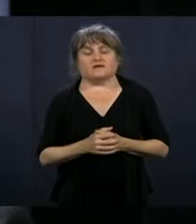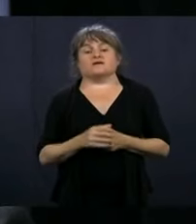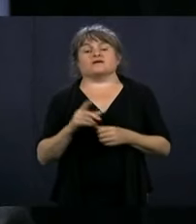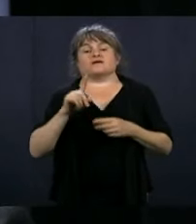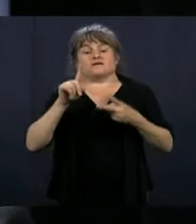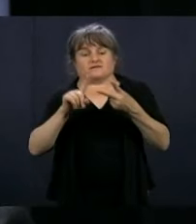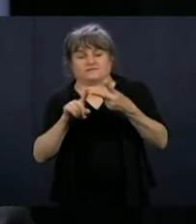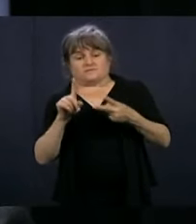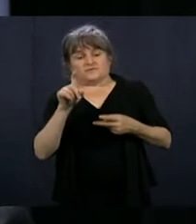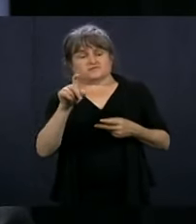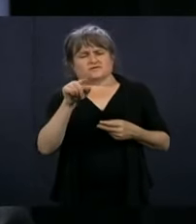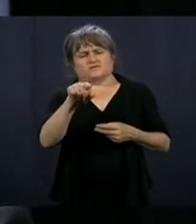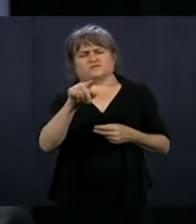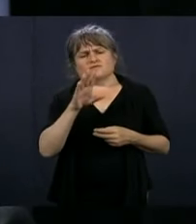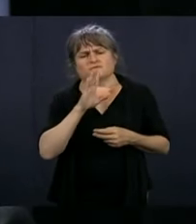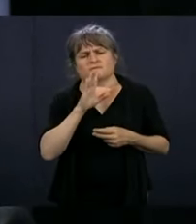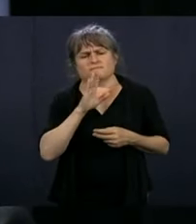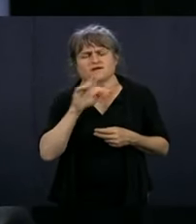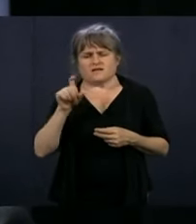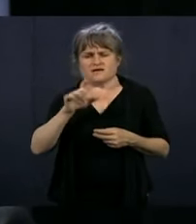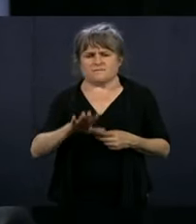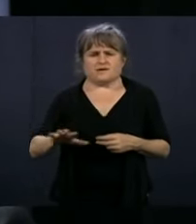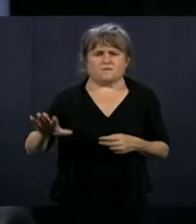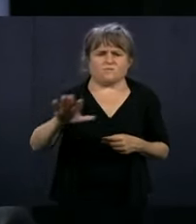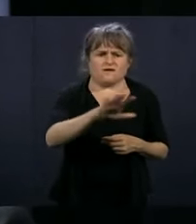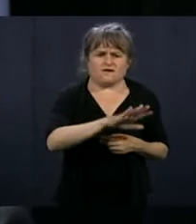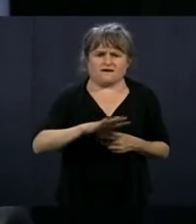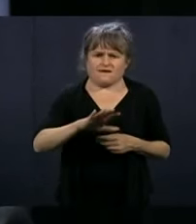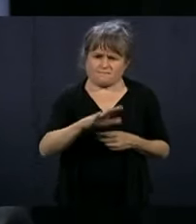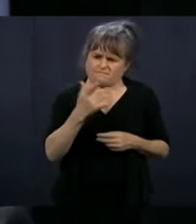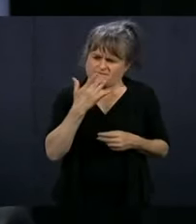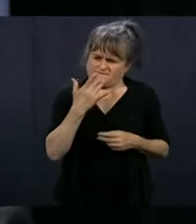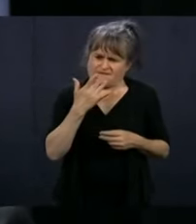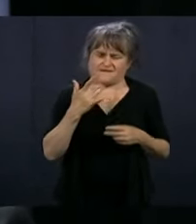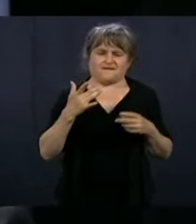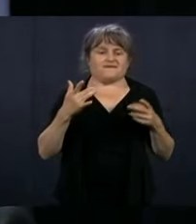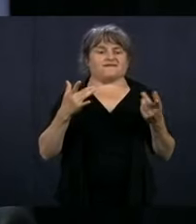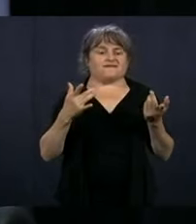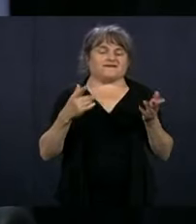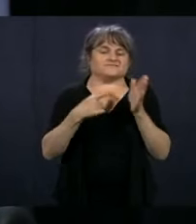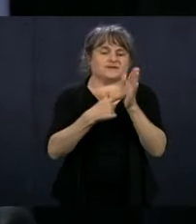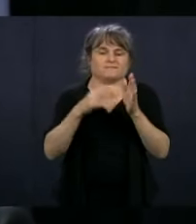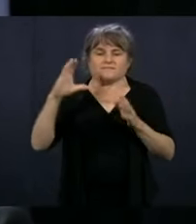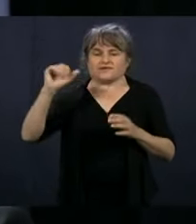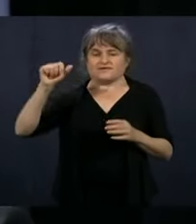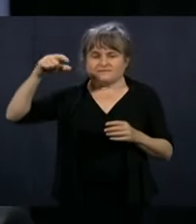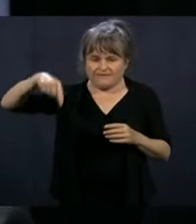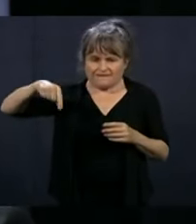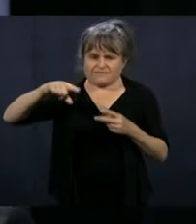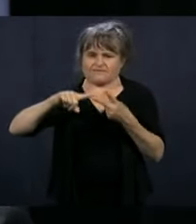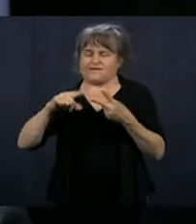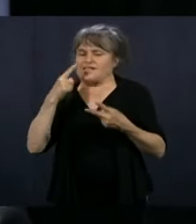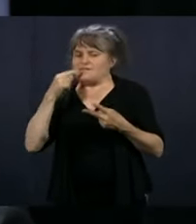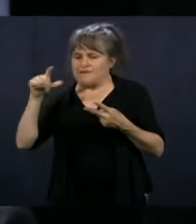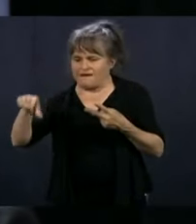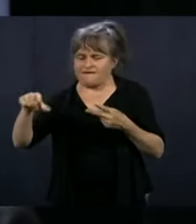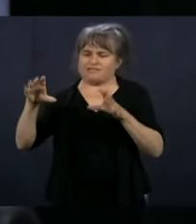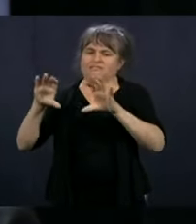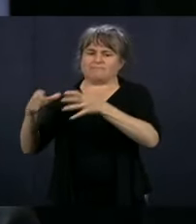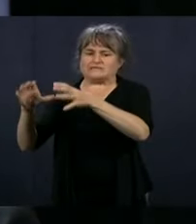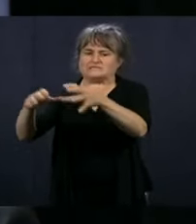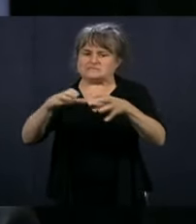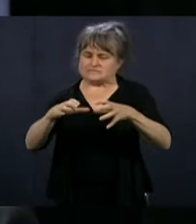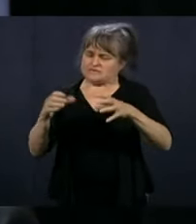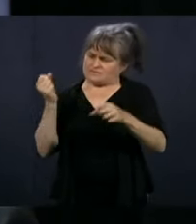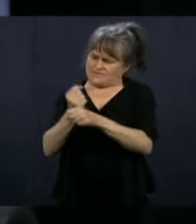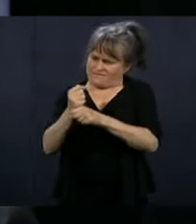said earlier on that Quebecers are sending out the message that they wish for parties to work together so that the bill be adopted and